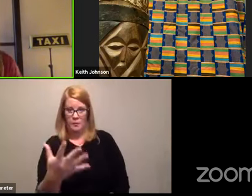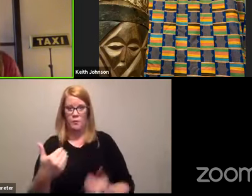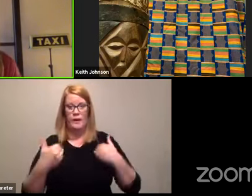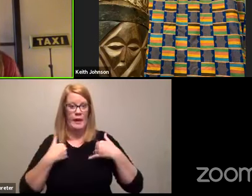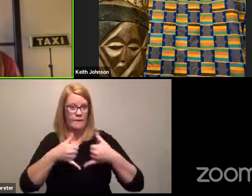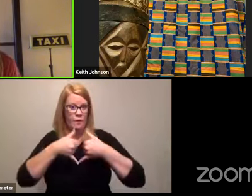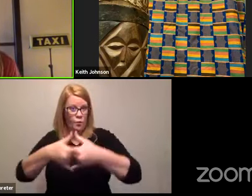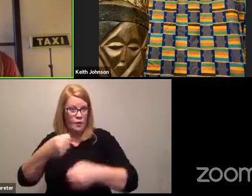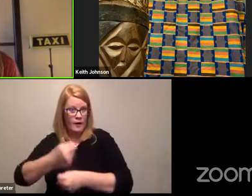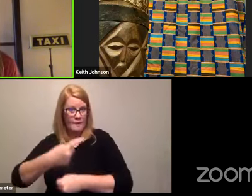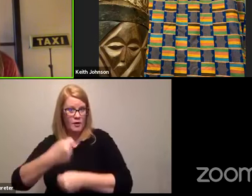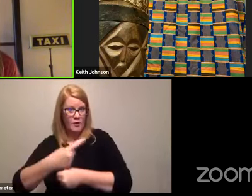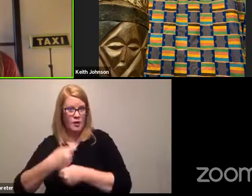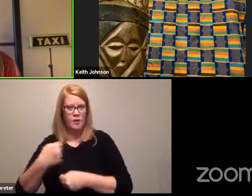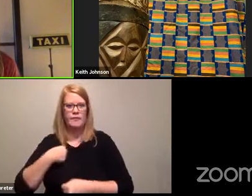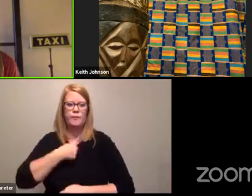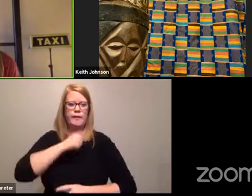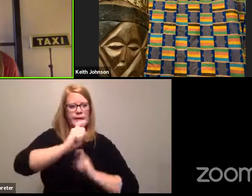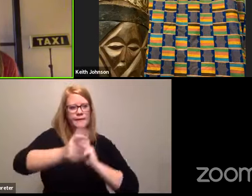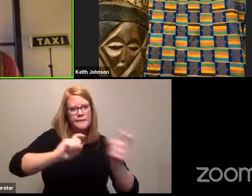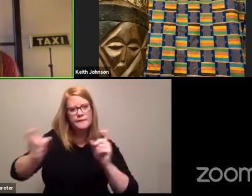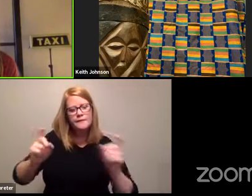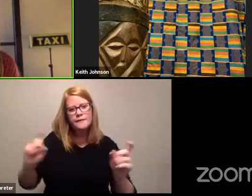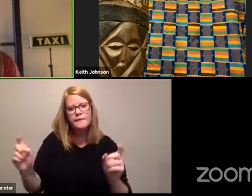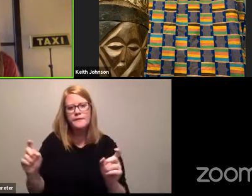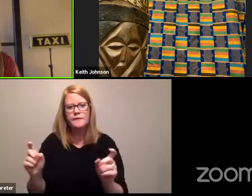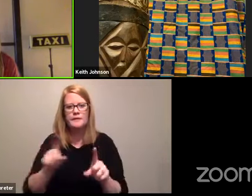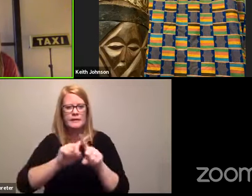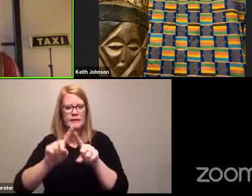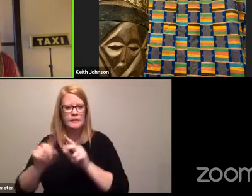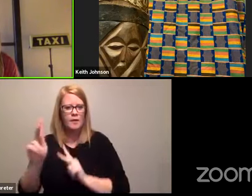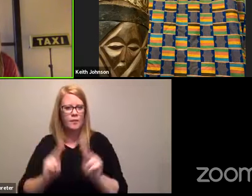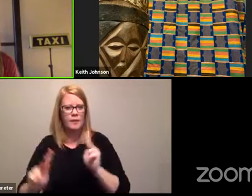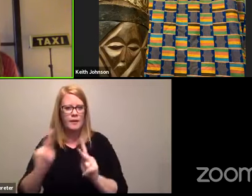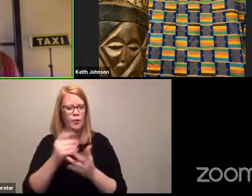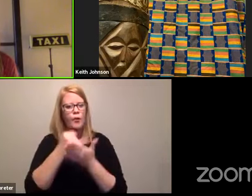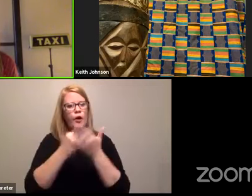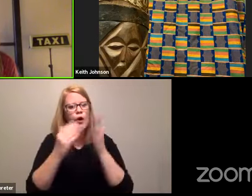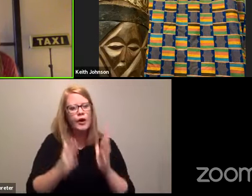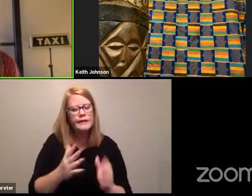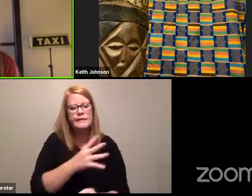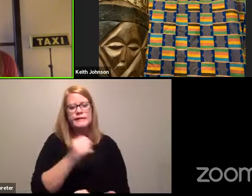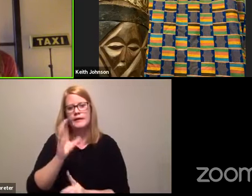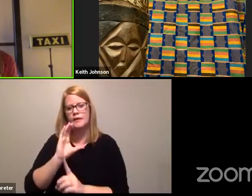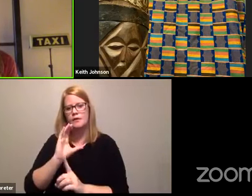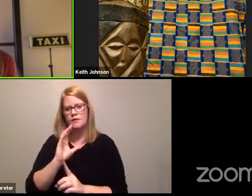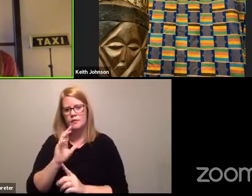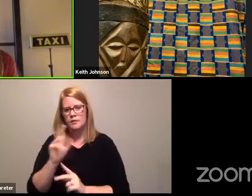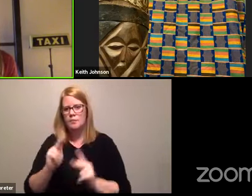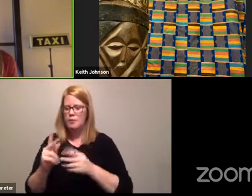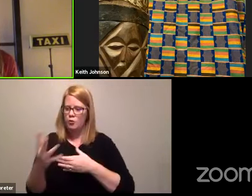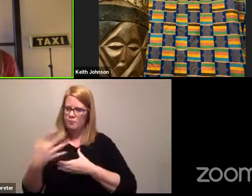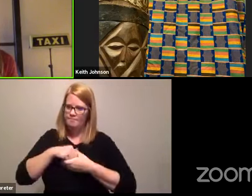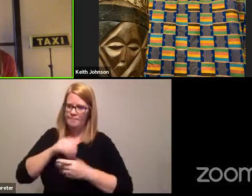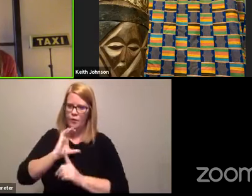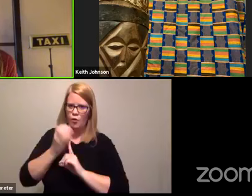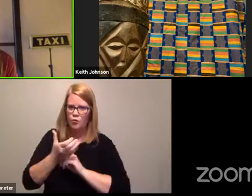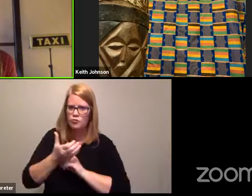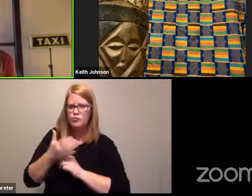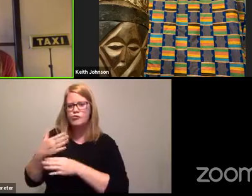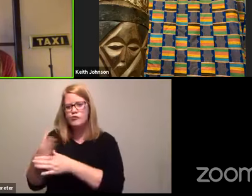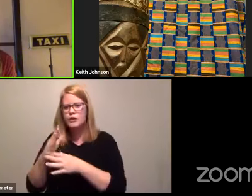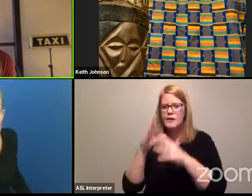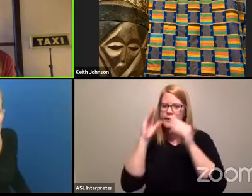awards every year to tradition bearers and artists in the state of Arizona. And it's direct support to the